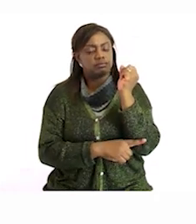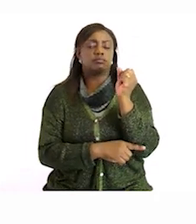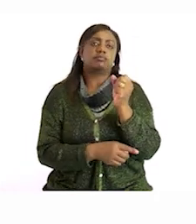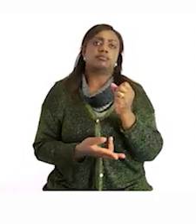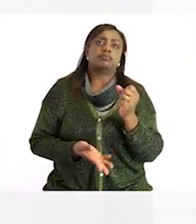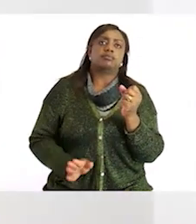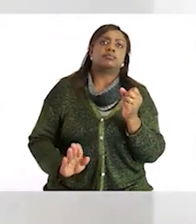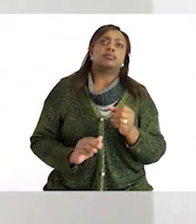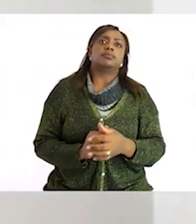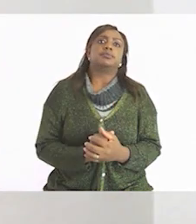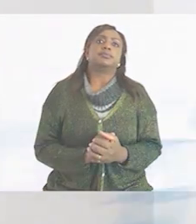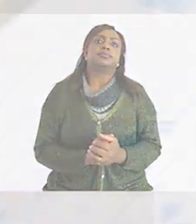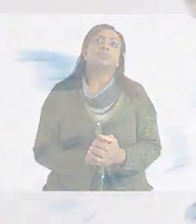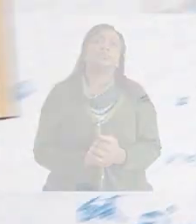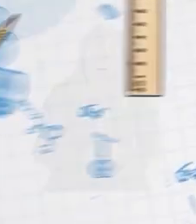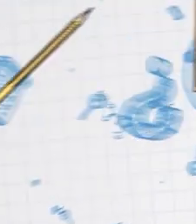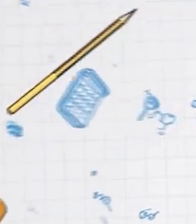pregnancies.